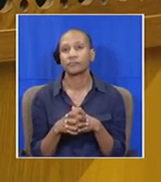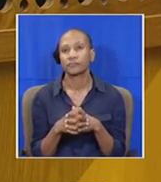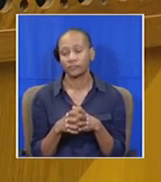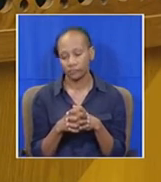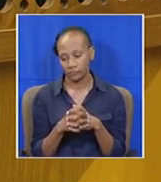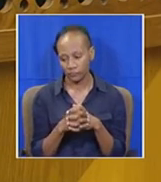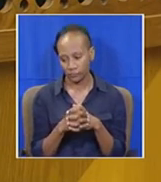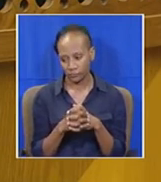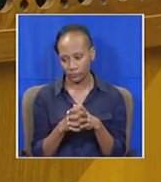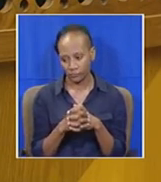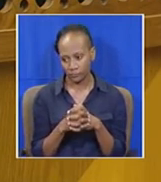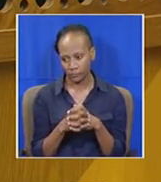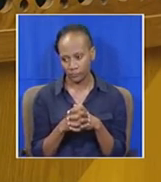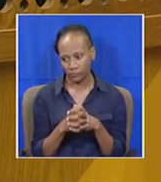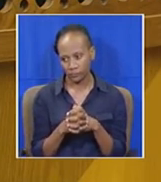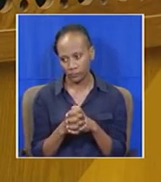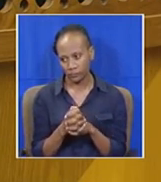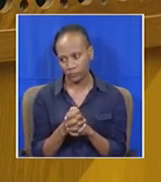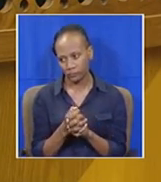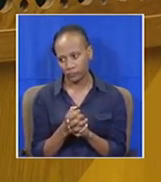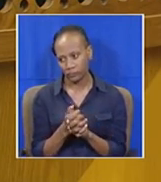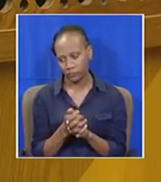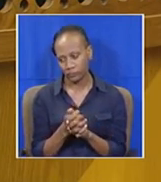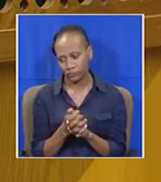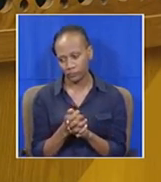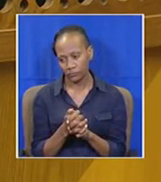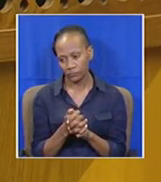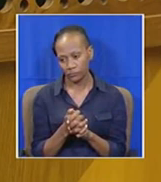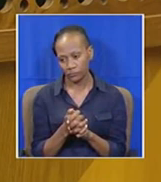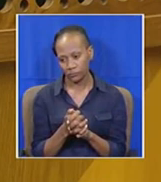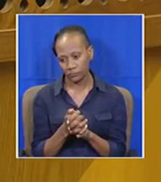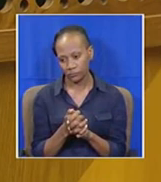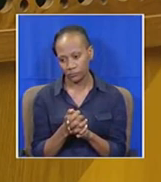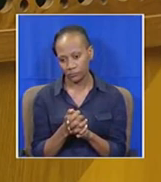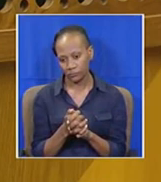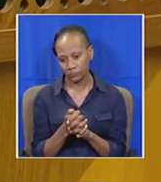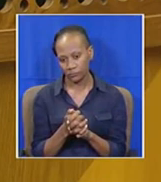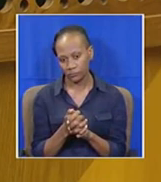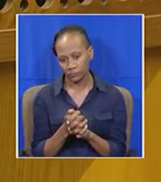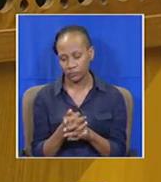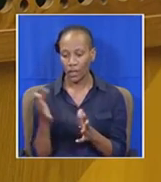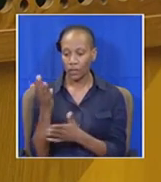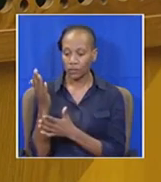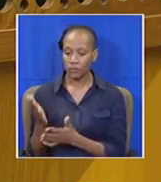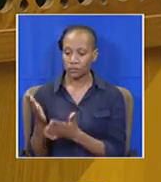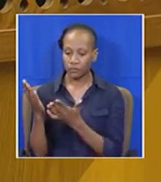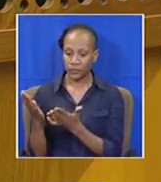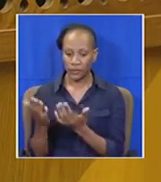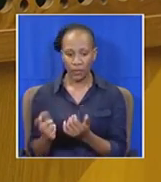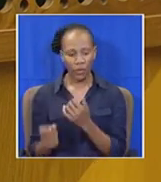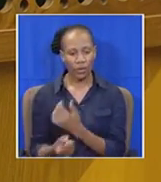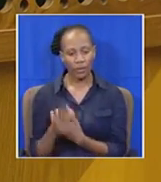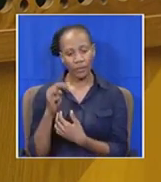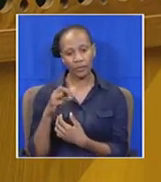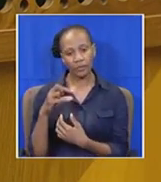their property, and to uphold and enforce the law. But instead, Madam Speaker, the people of